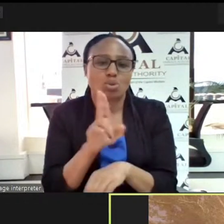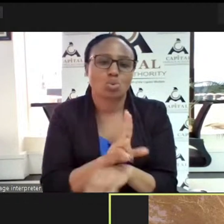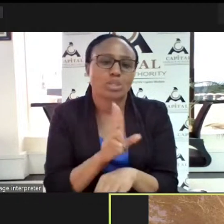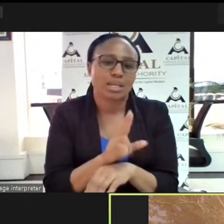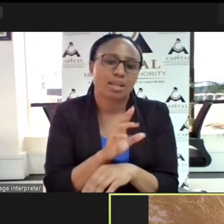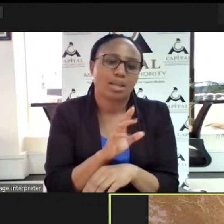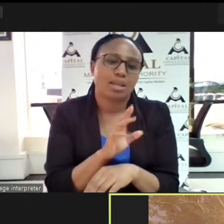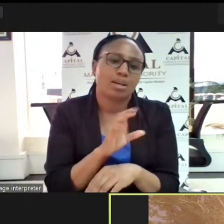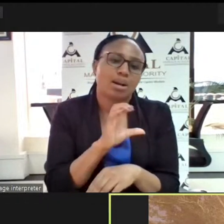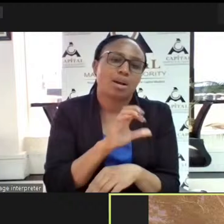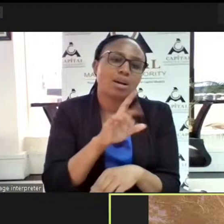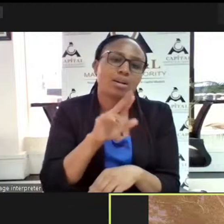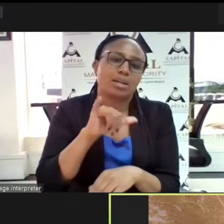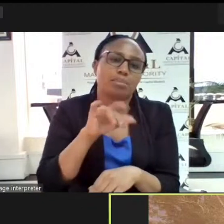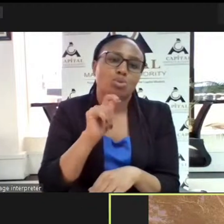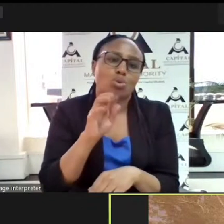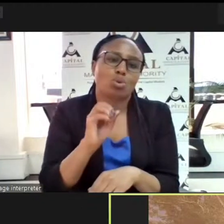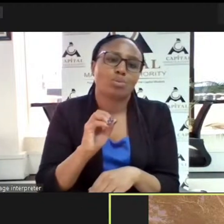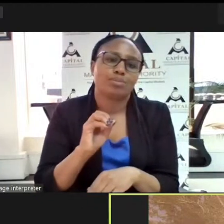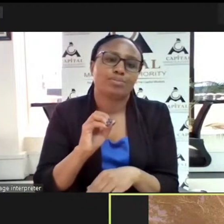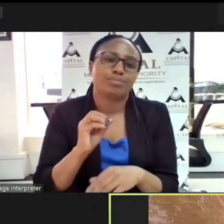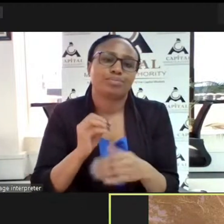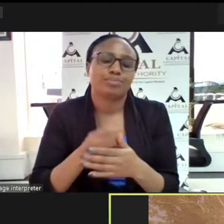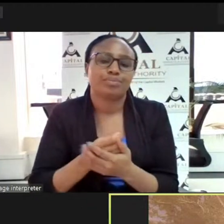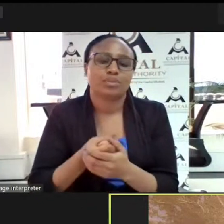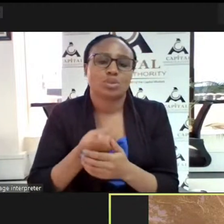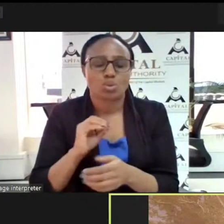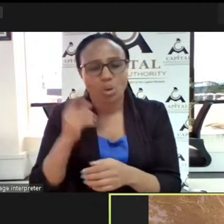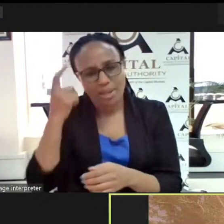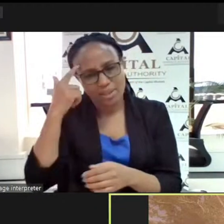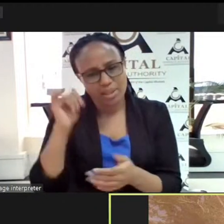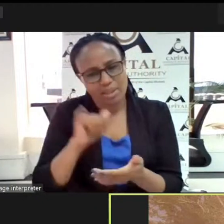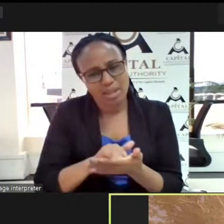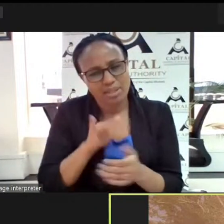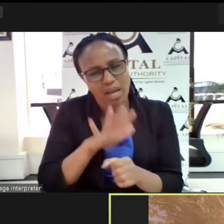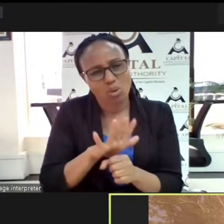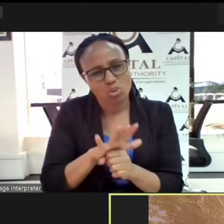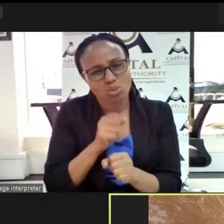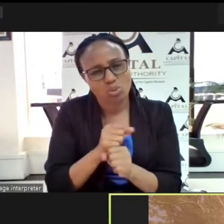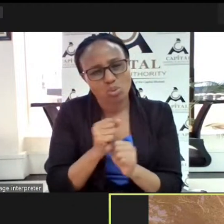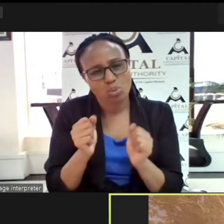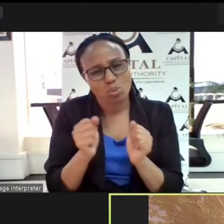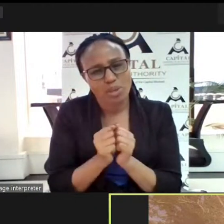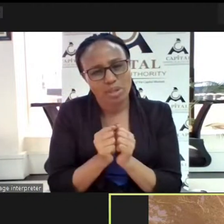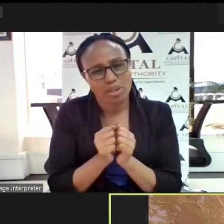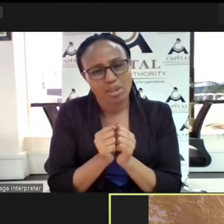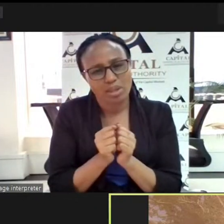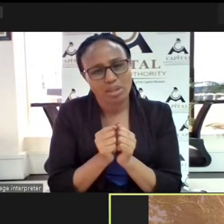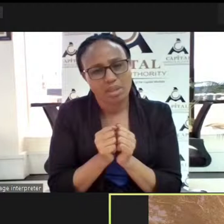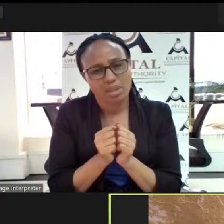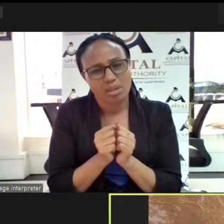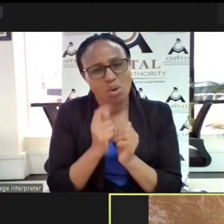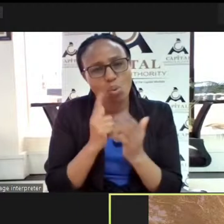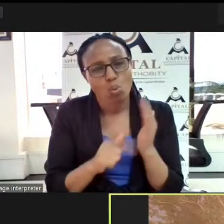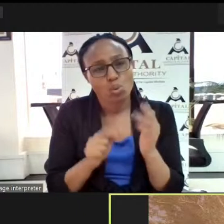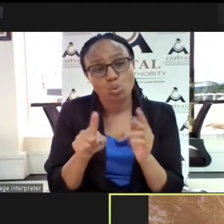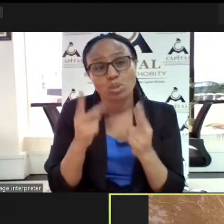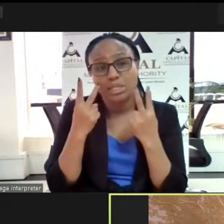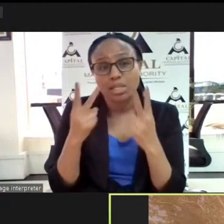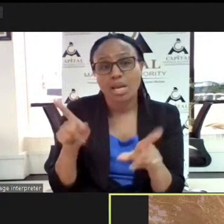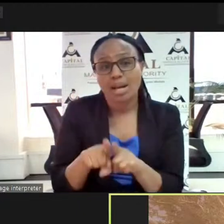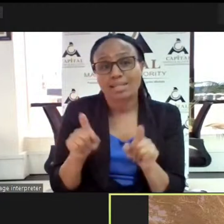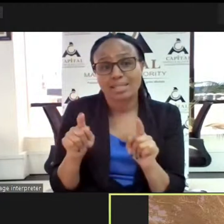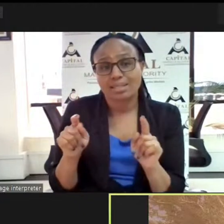using crypto. I think that's a lot to do with kind of what you see as the